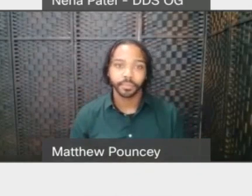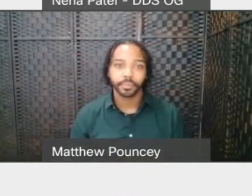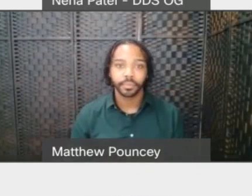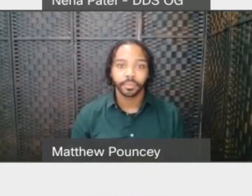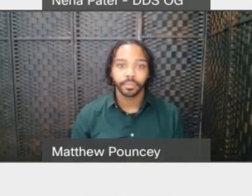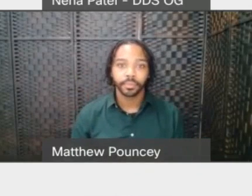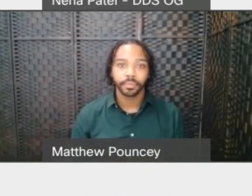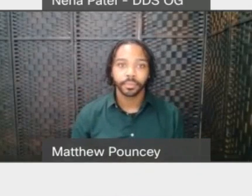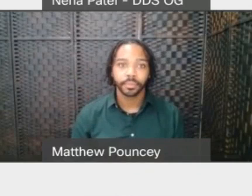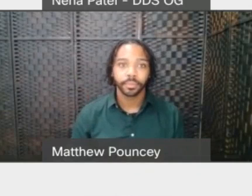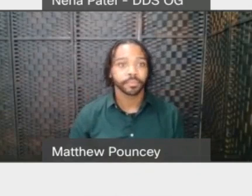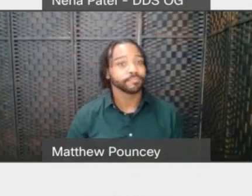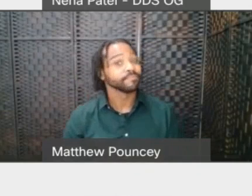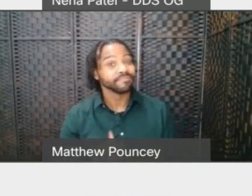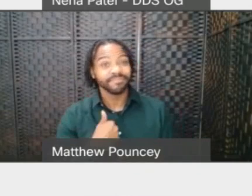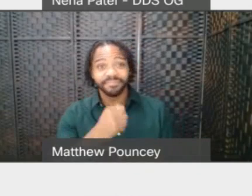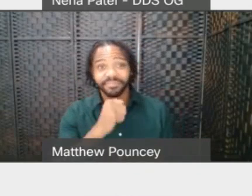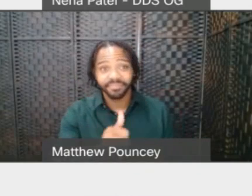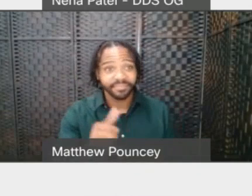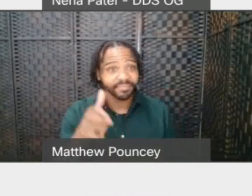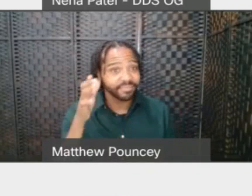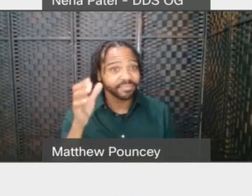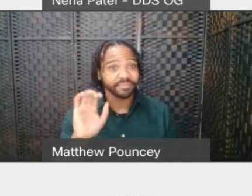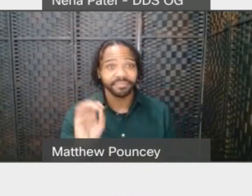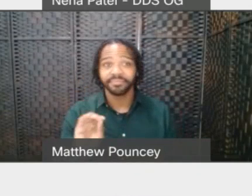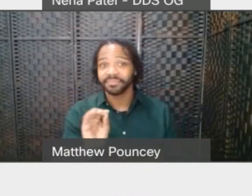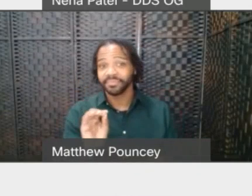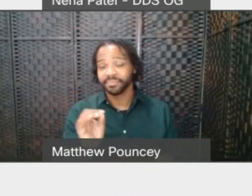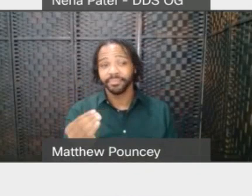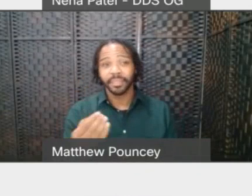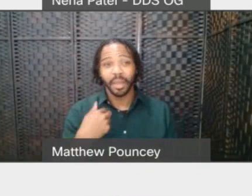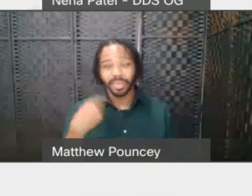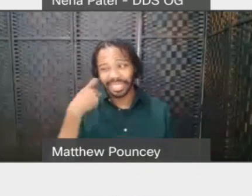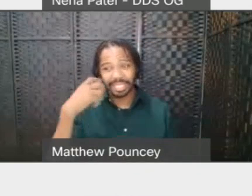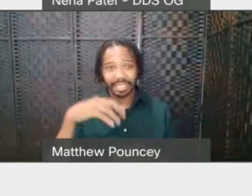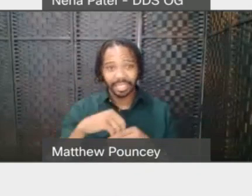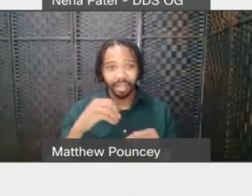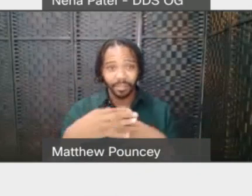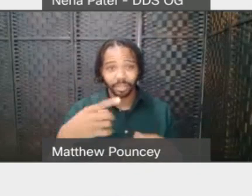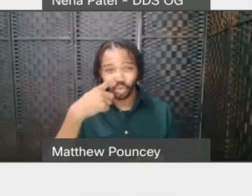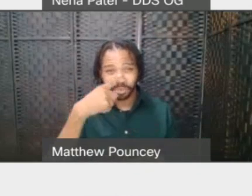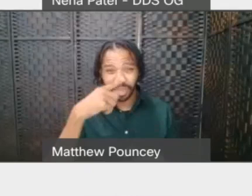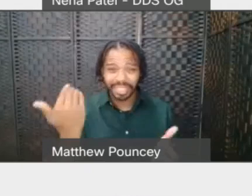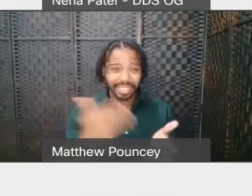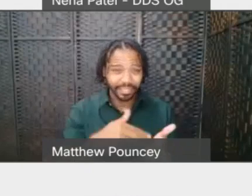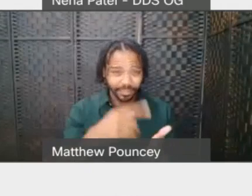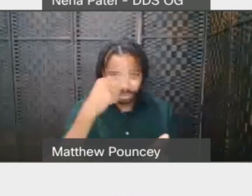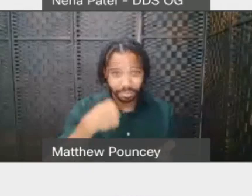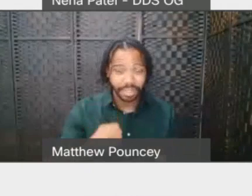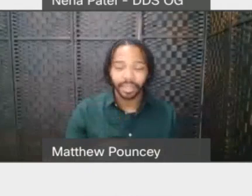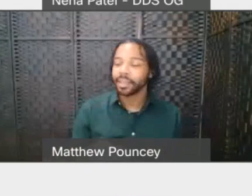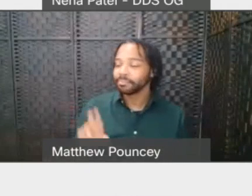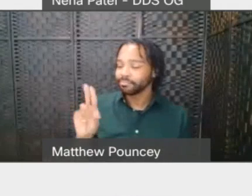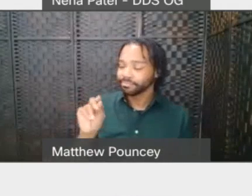I did not hear the multi-part question. Someone just was in my office. So would you mind repeating it for me? I'm sorry. Not at